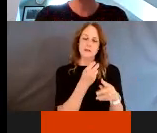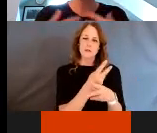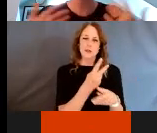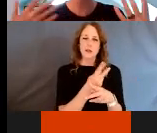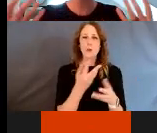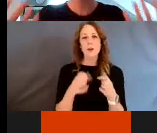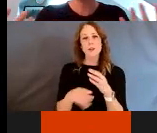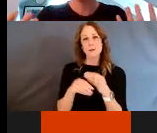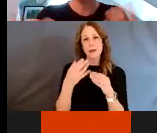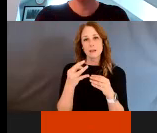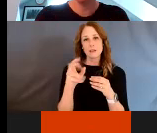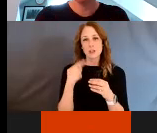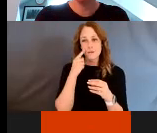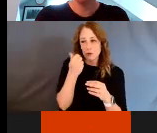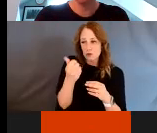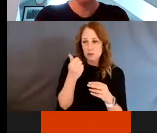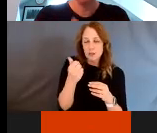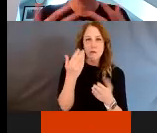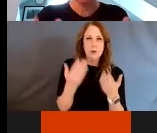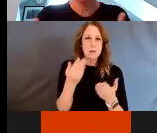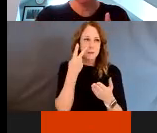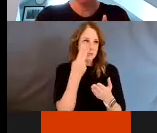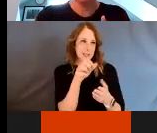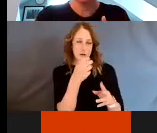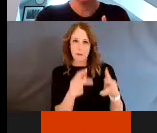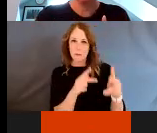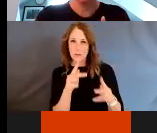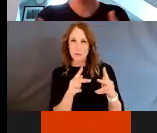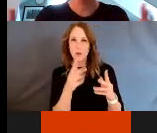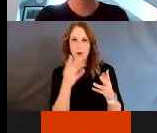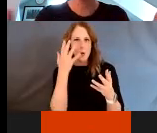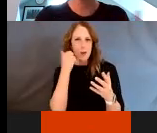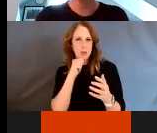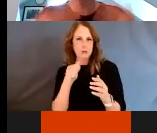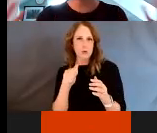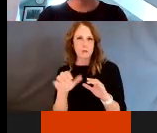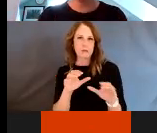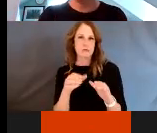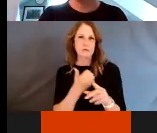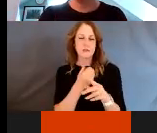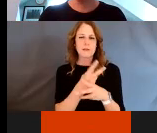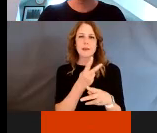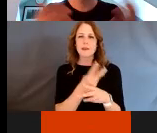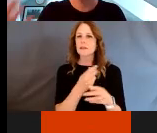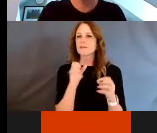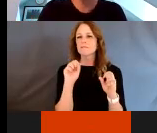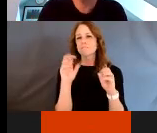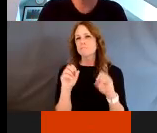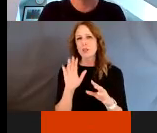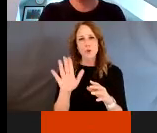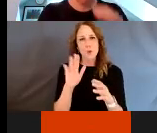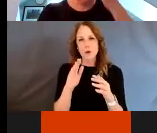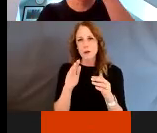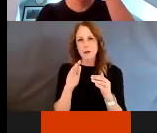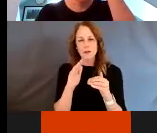for you, or maybe you've observed this of other people, why you don't practice self-care. Again, share at your comfort level. We're